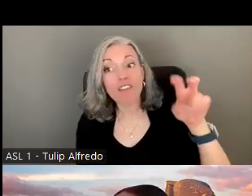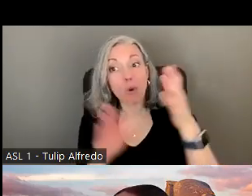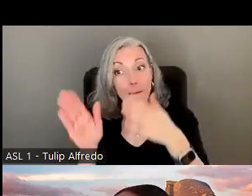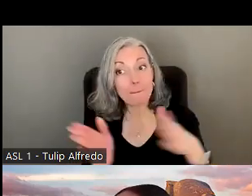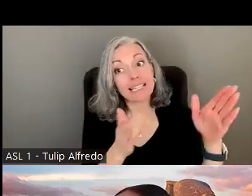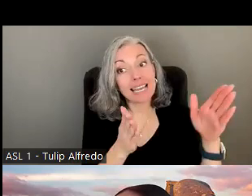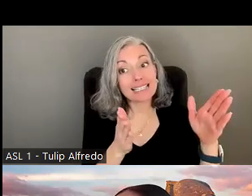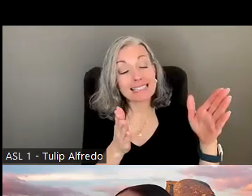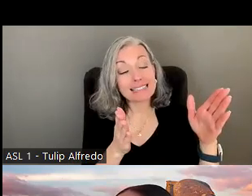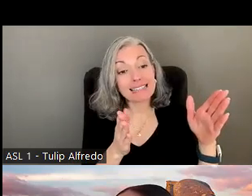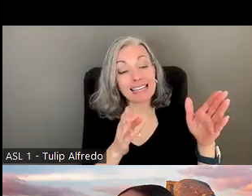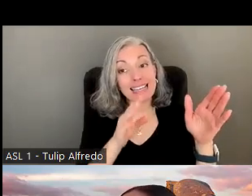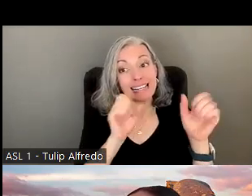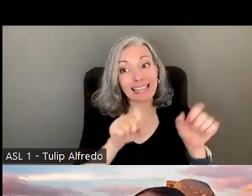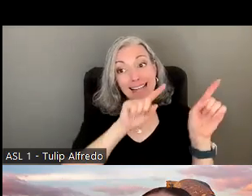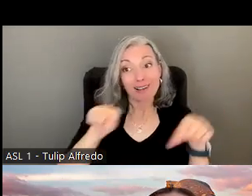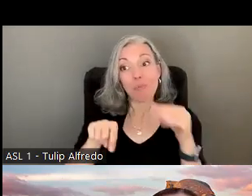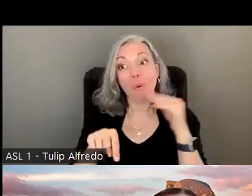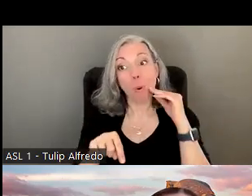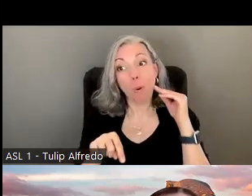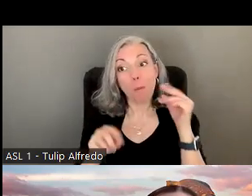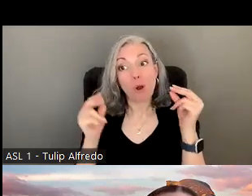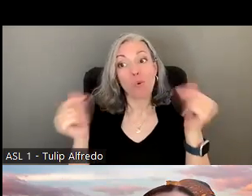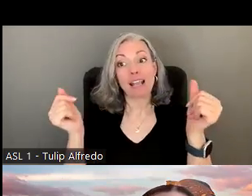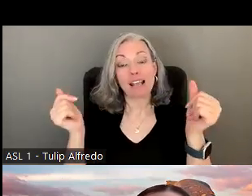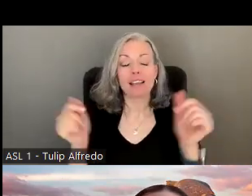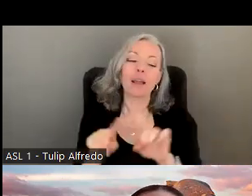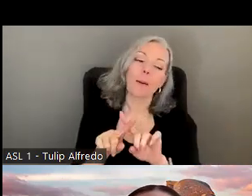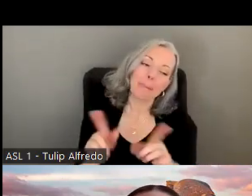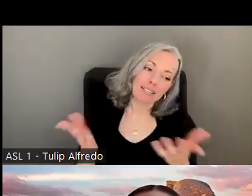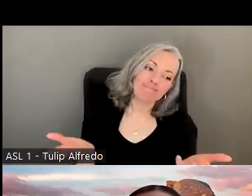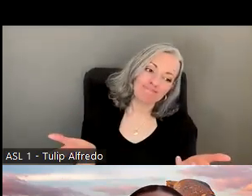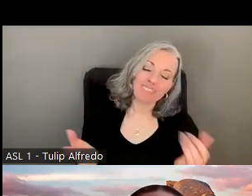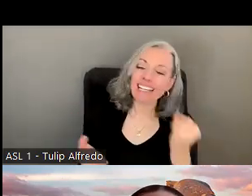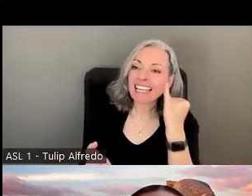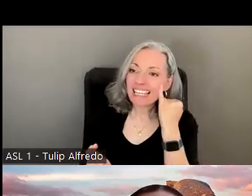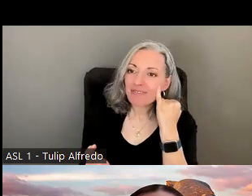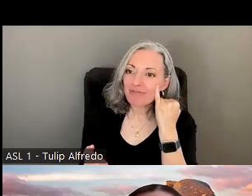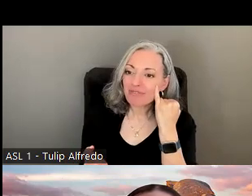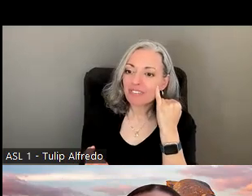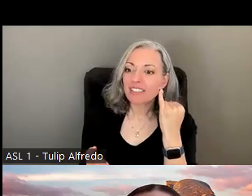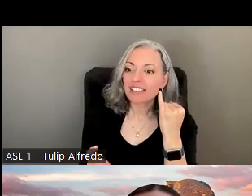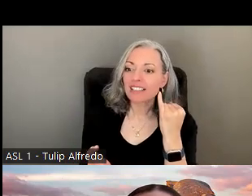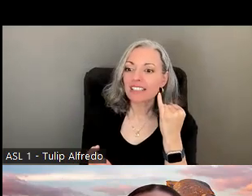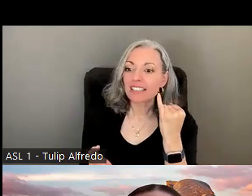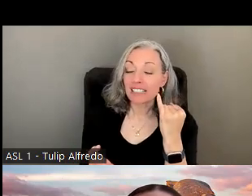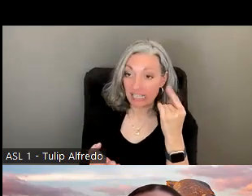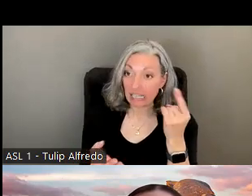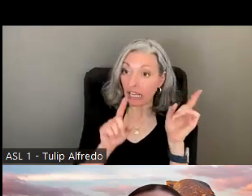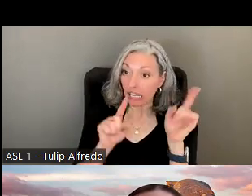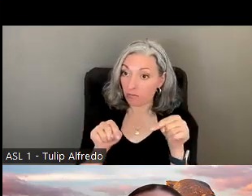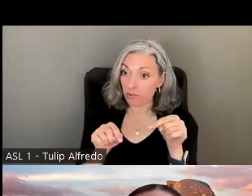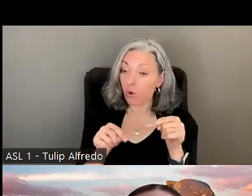bring him home faster. However, if he does, we will give him a minute to introduce